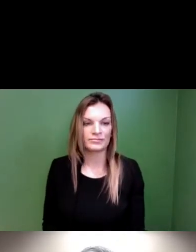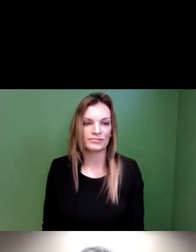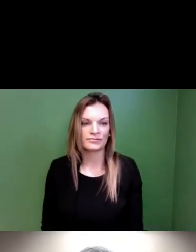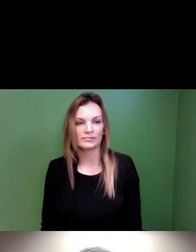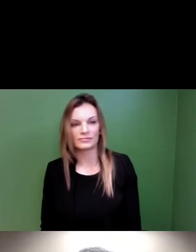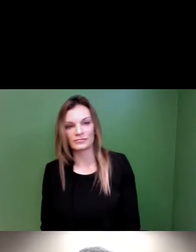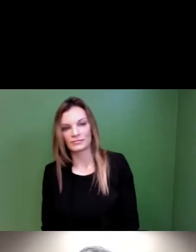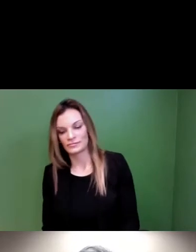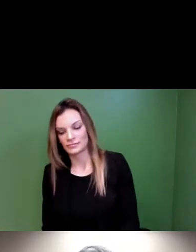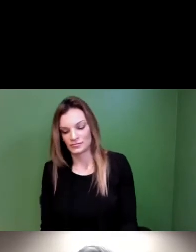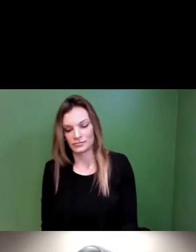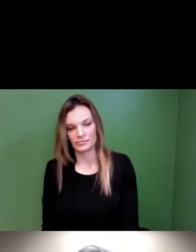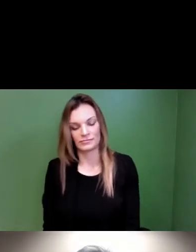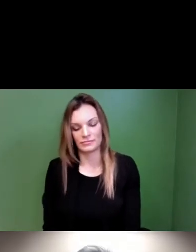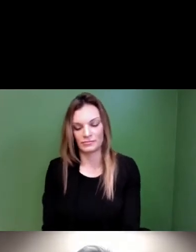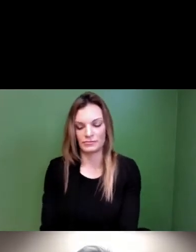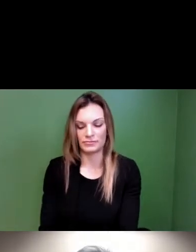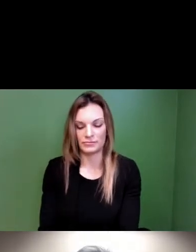And let's see.